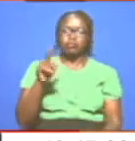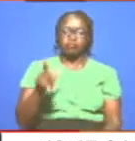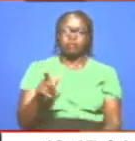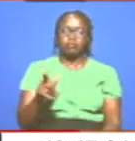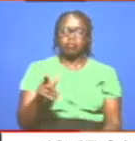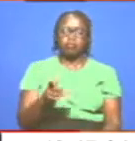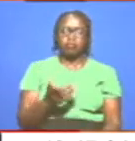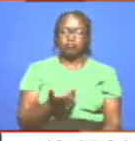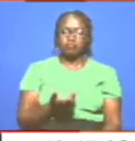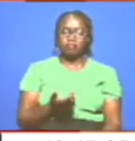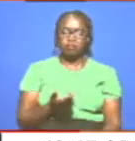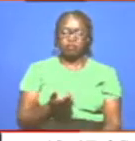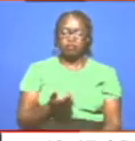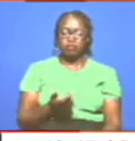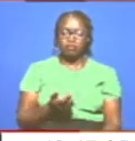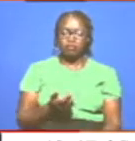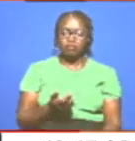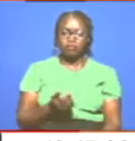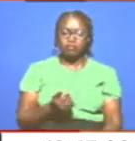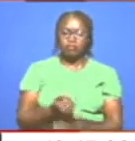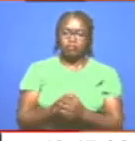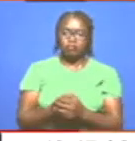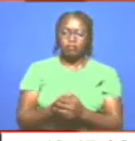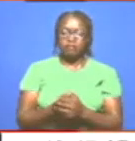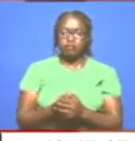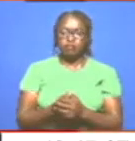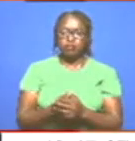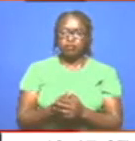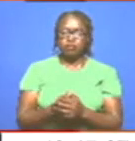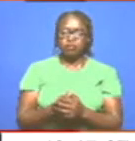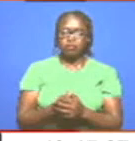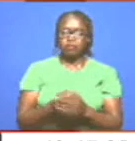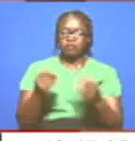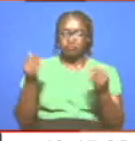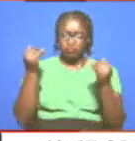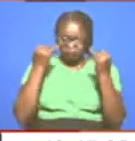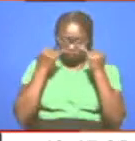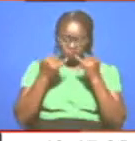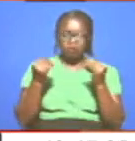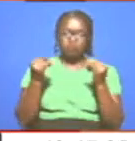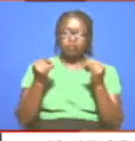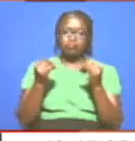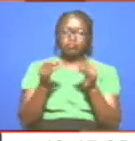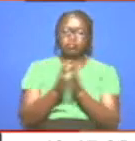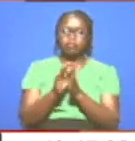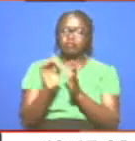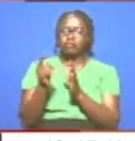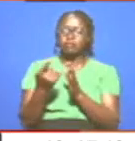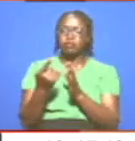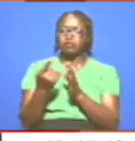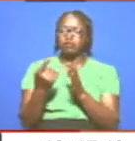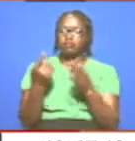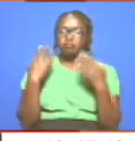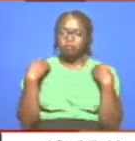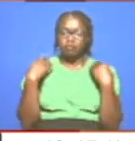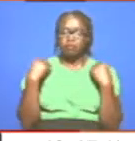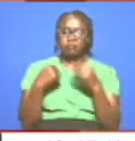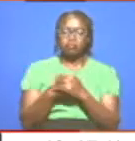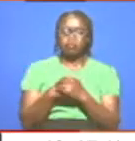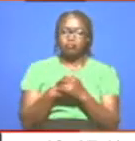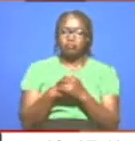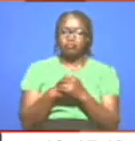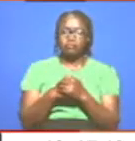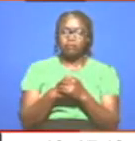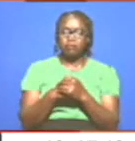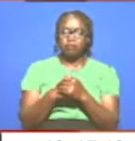yeah? And for that, we can invite, like we did in our past tournament, we can invite few players,